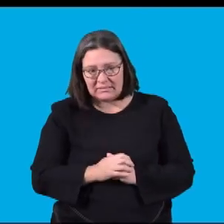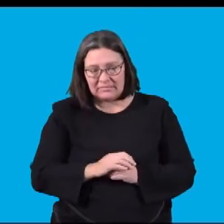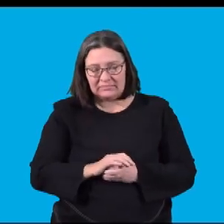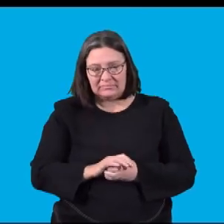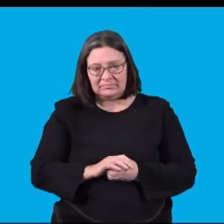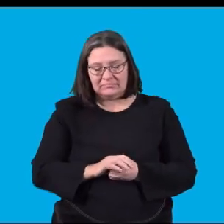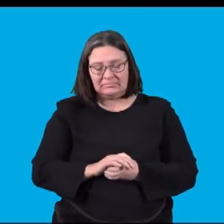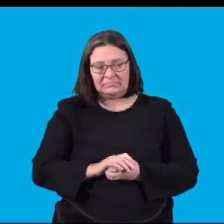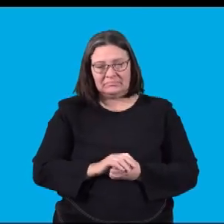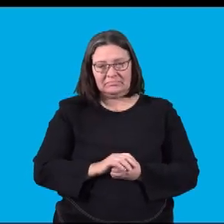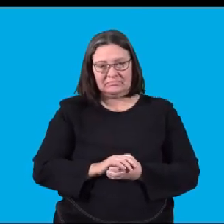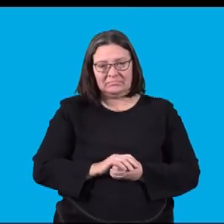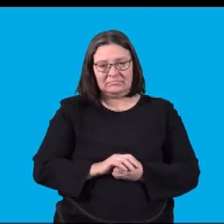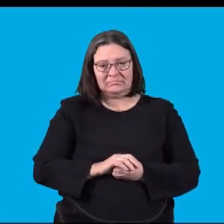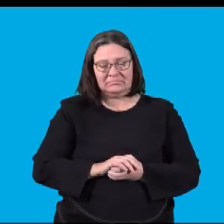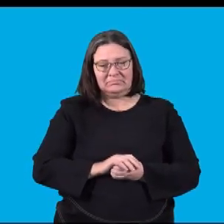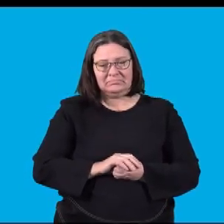expense 2,000.